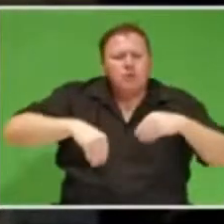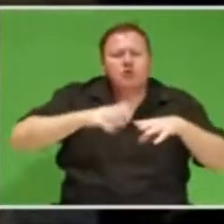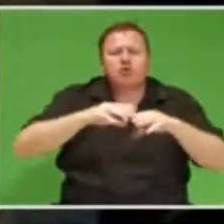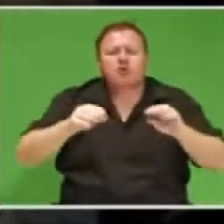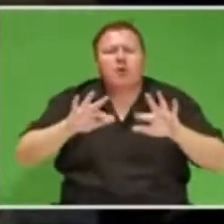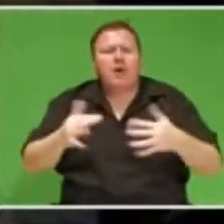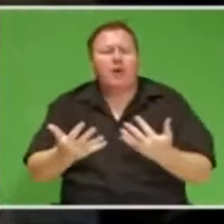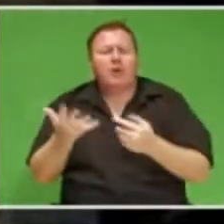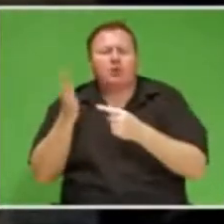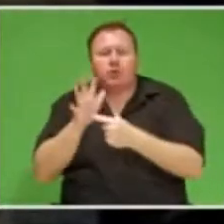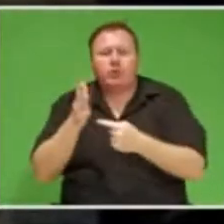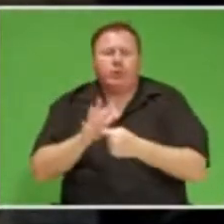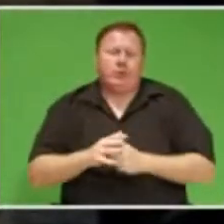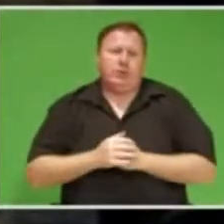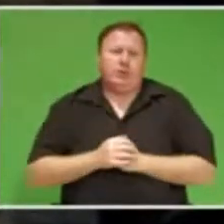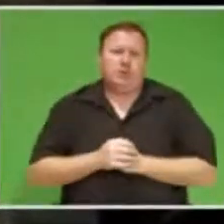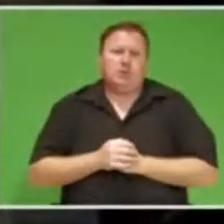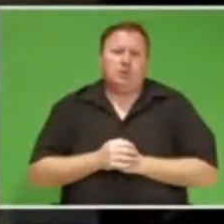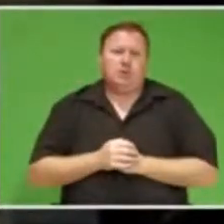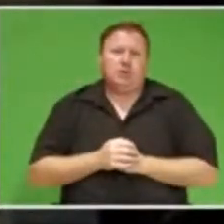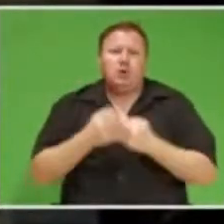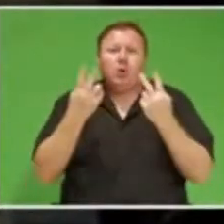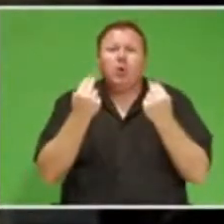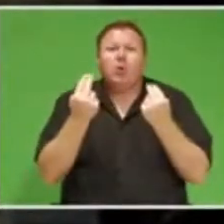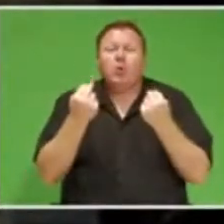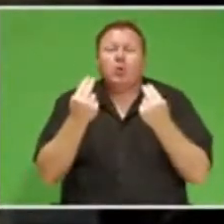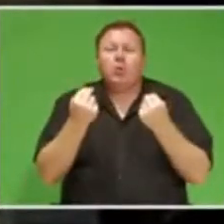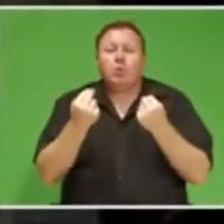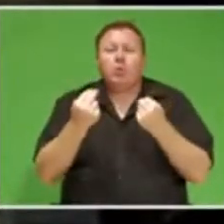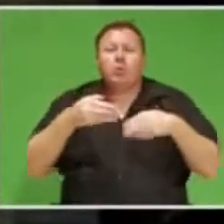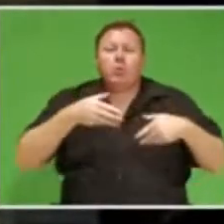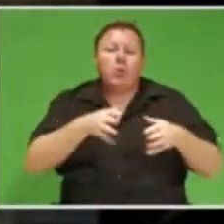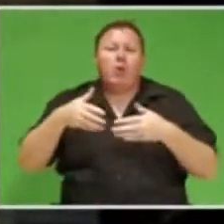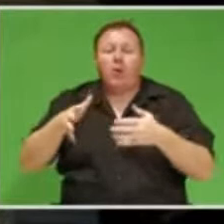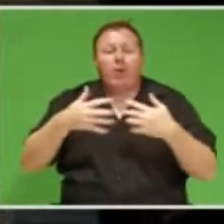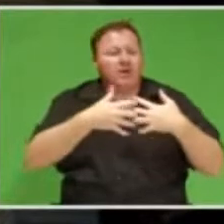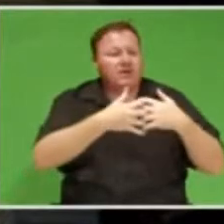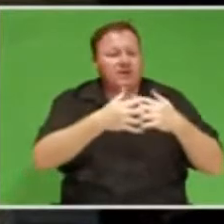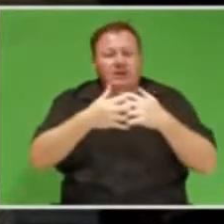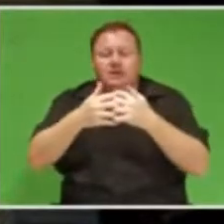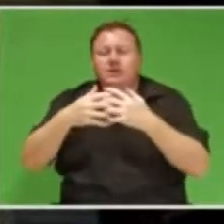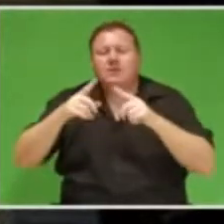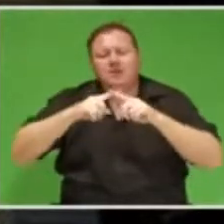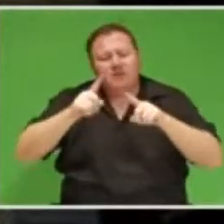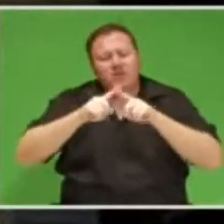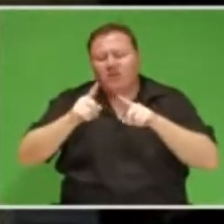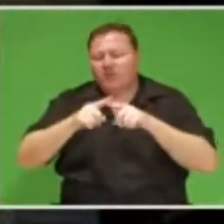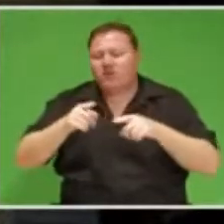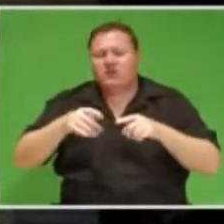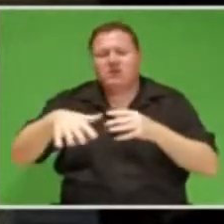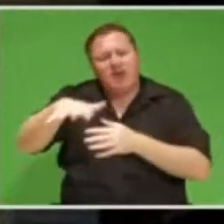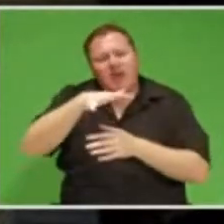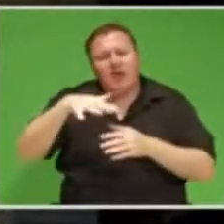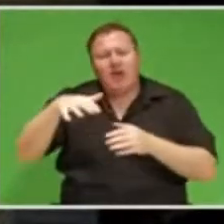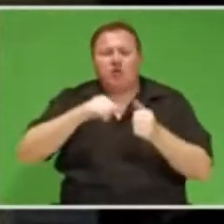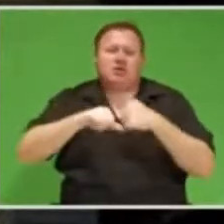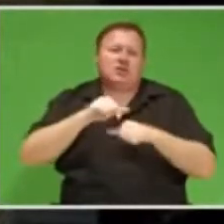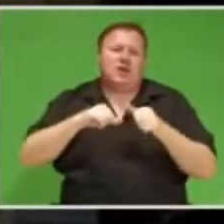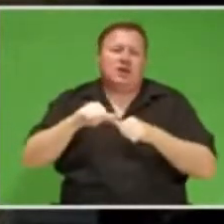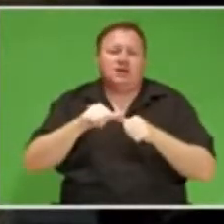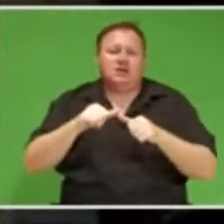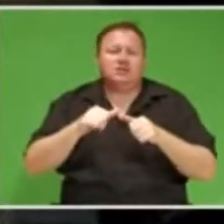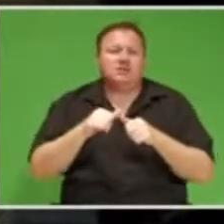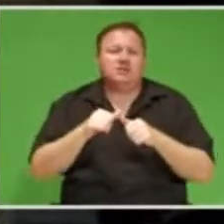remain committed to forging a new consensus amongst all sectors of our society, we have